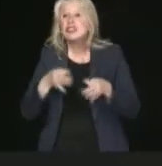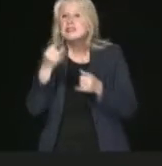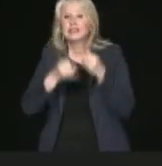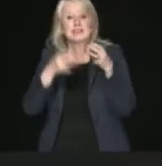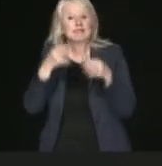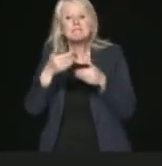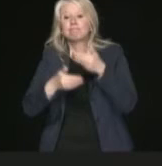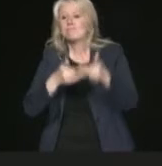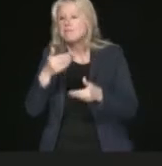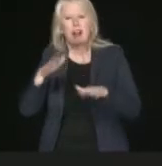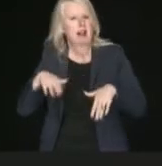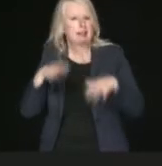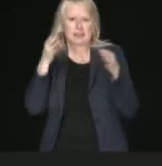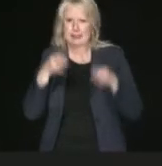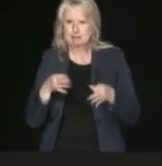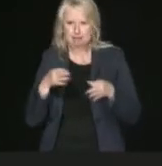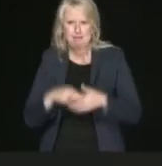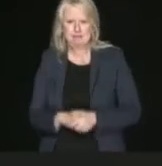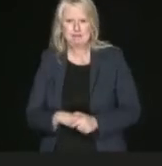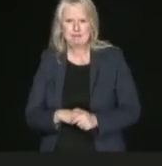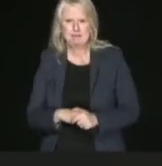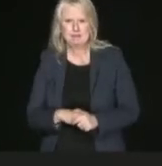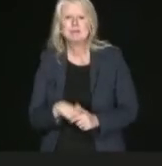what the next steps are.